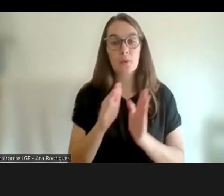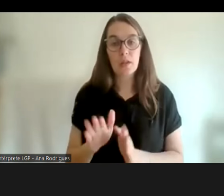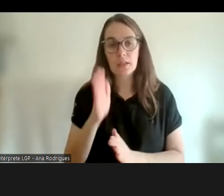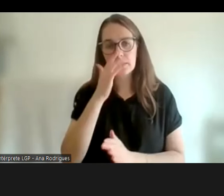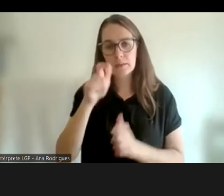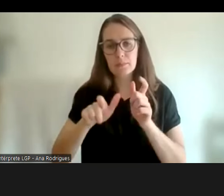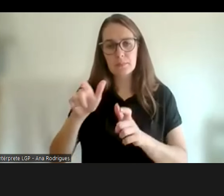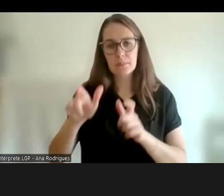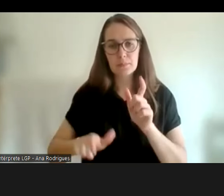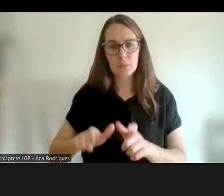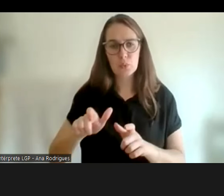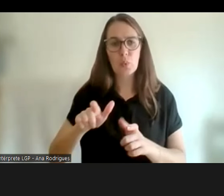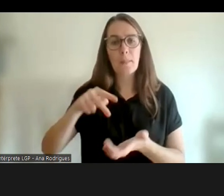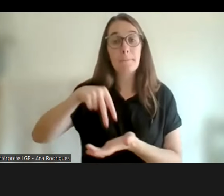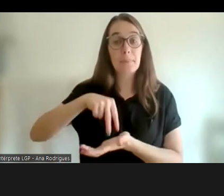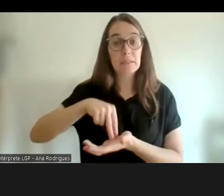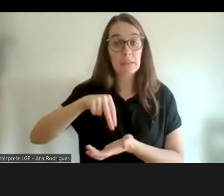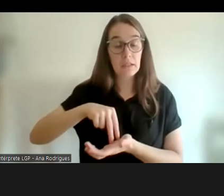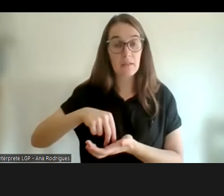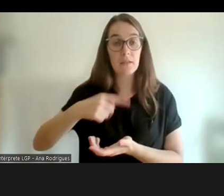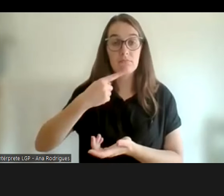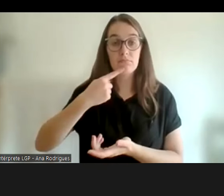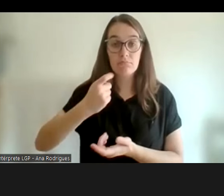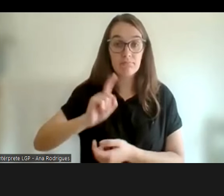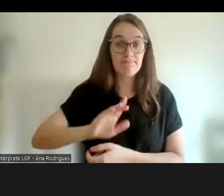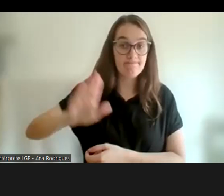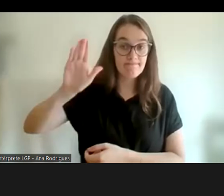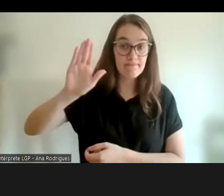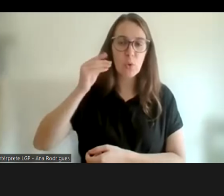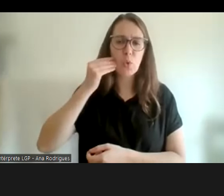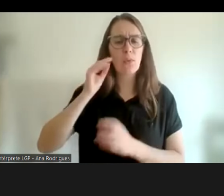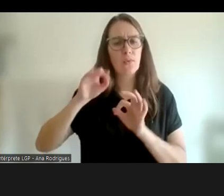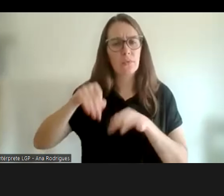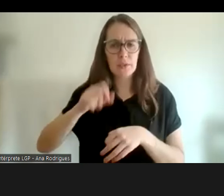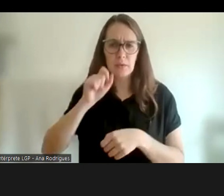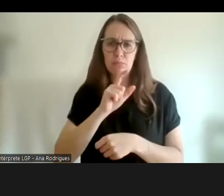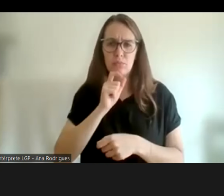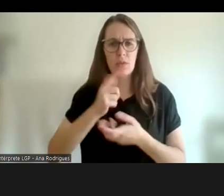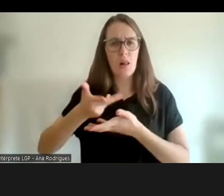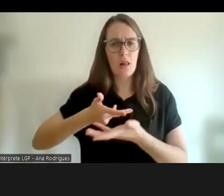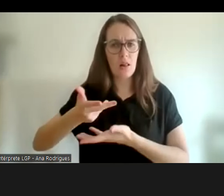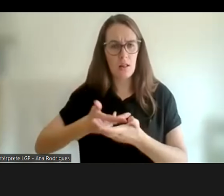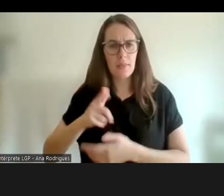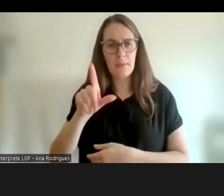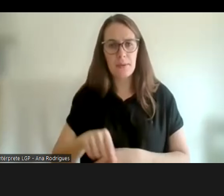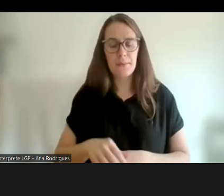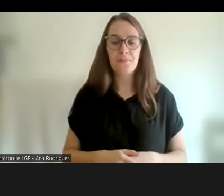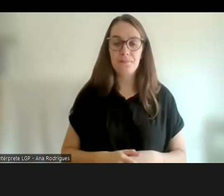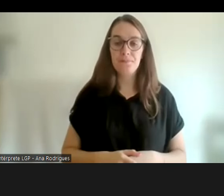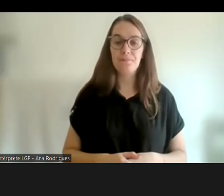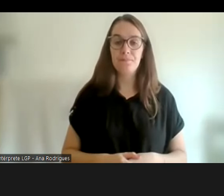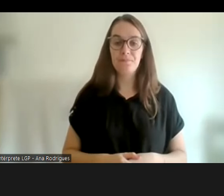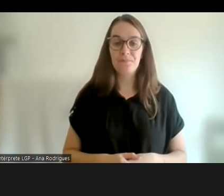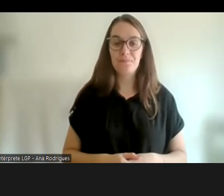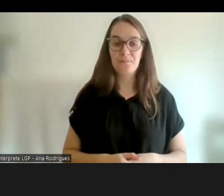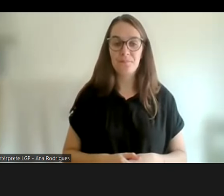at Paris Saclay, if you have any questions, then save it for the end of the conference and you can ask them live. So